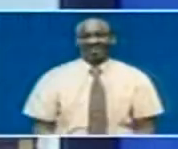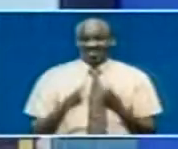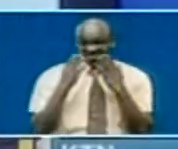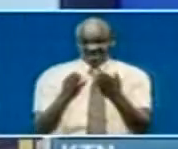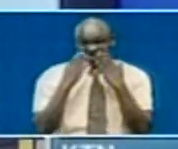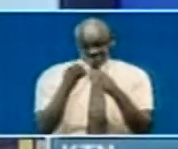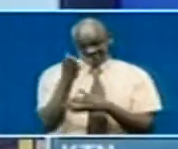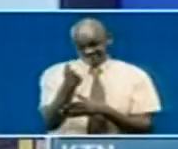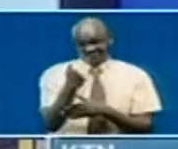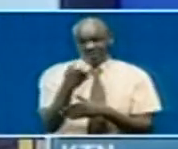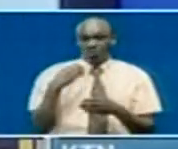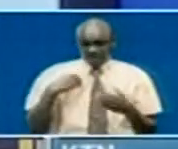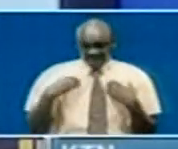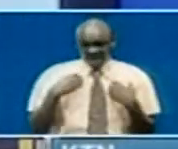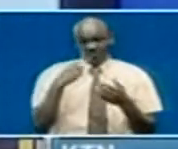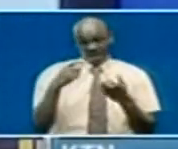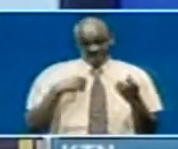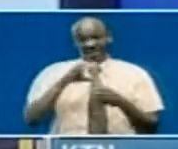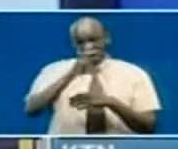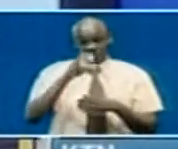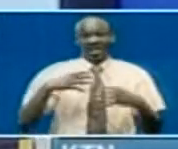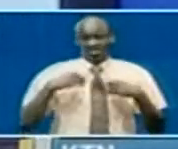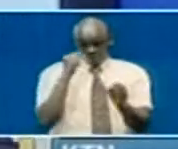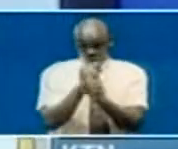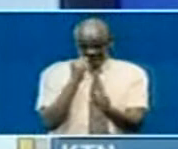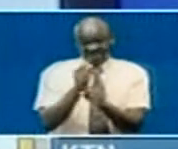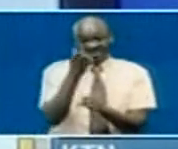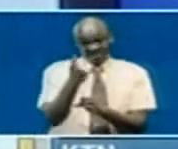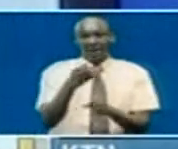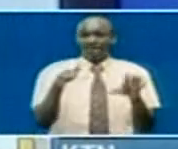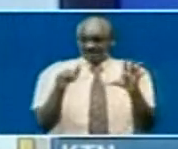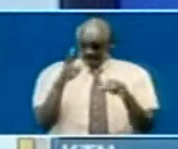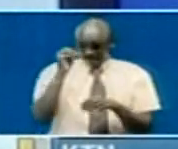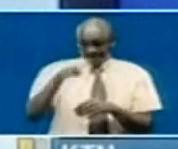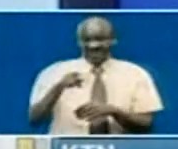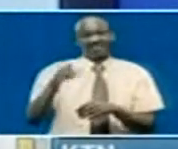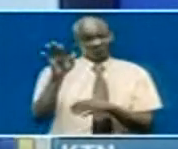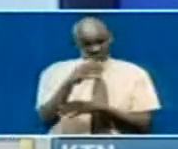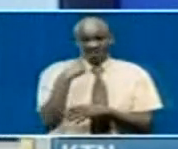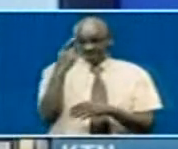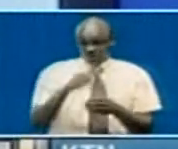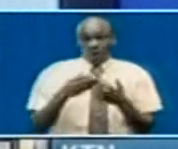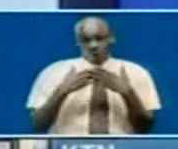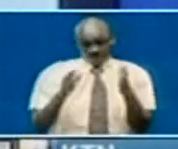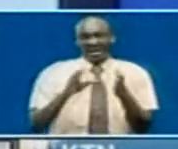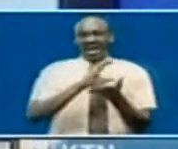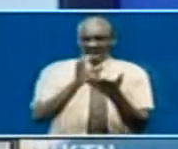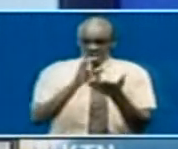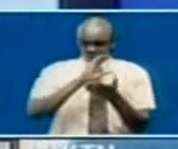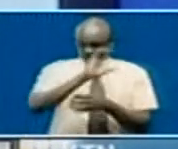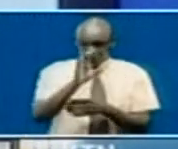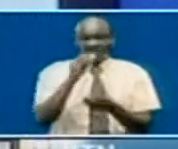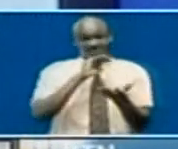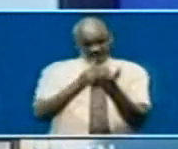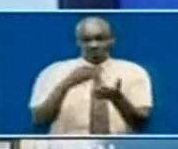Thank you for joining us. Now, there is reprieve for county health workers indeed. Members of Parliament have now unlocked the county funds to end